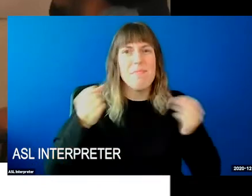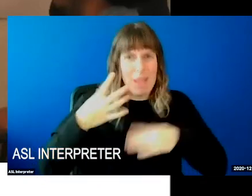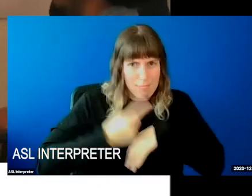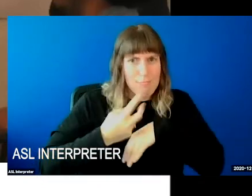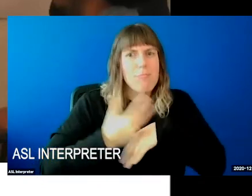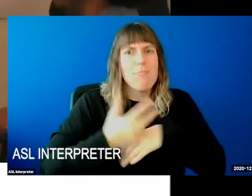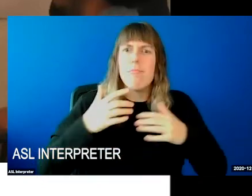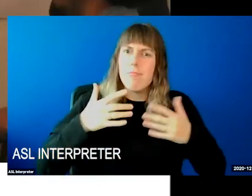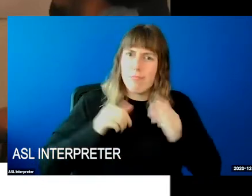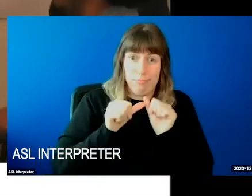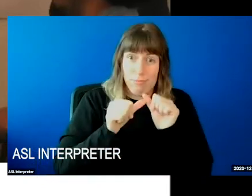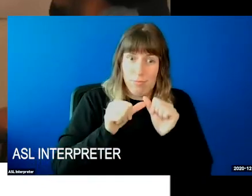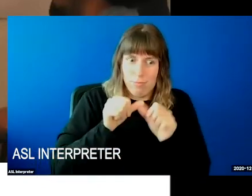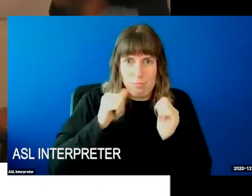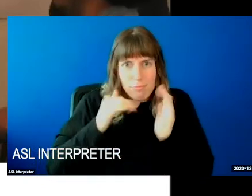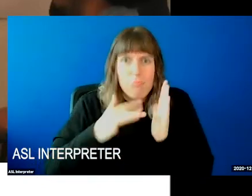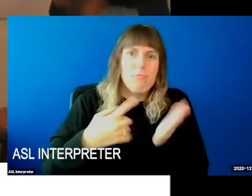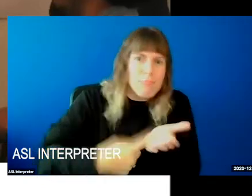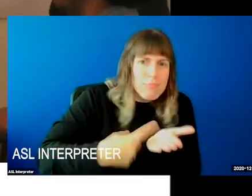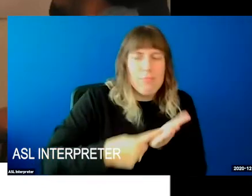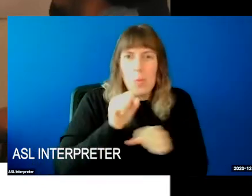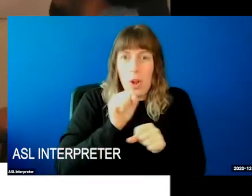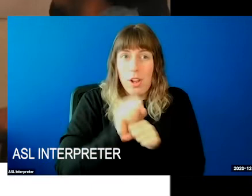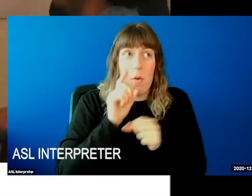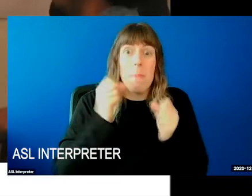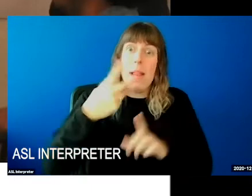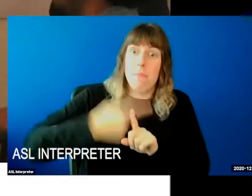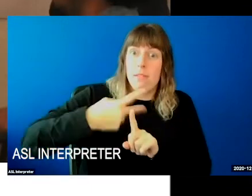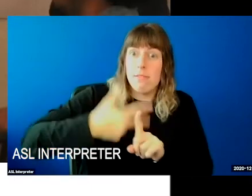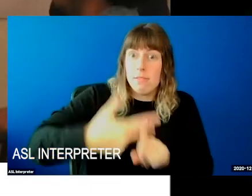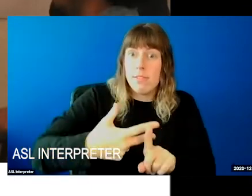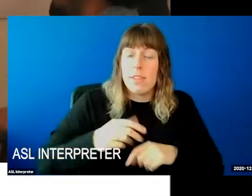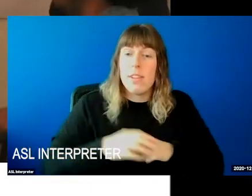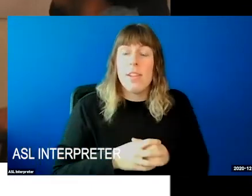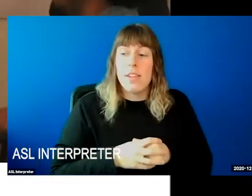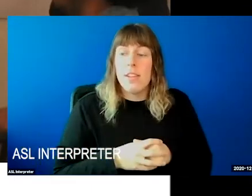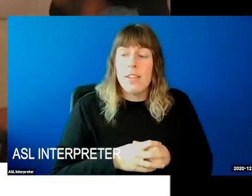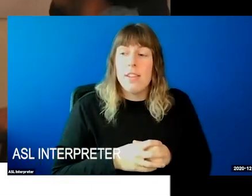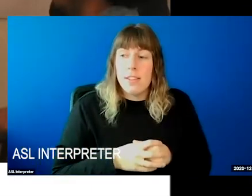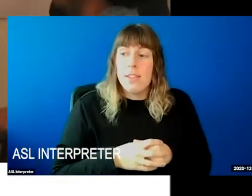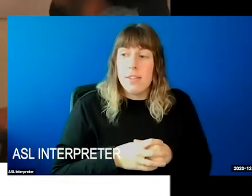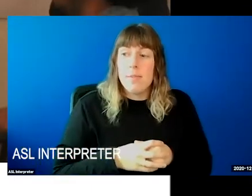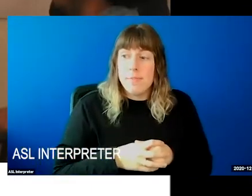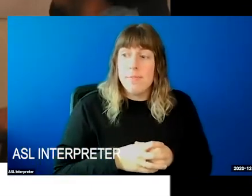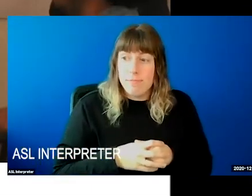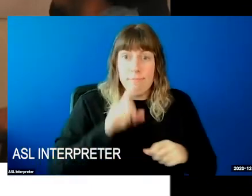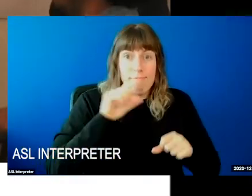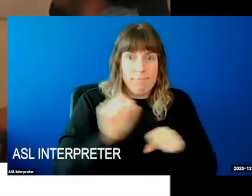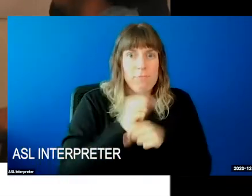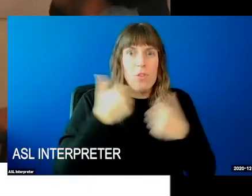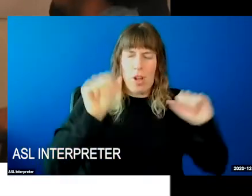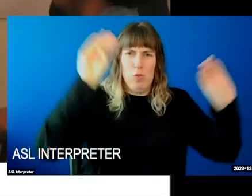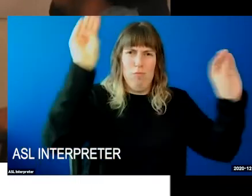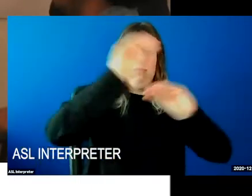This work went on for different workshops for some months to try to literally construct a picture of